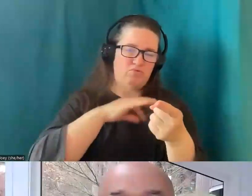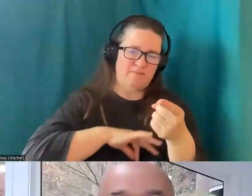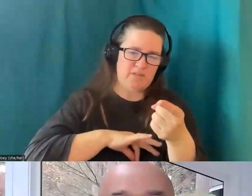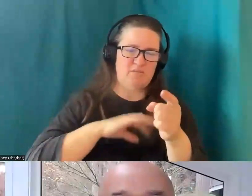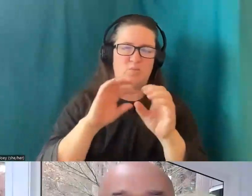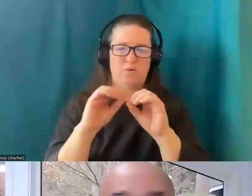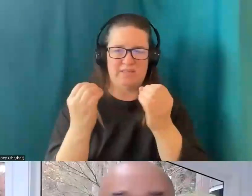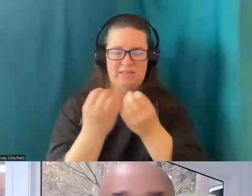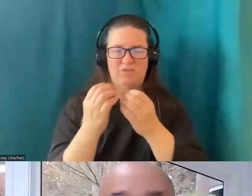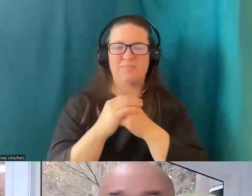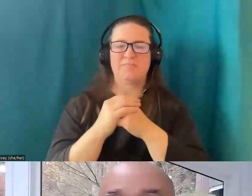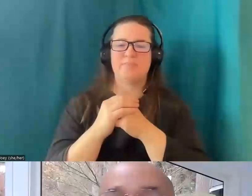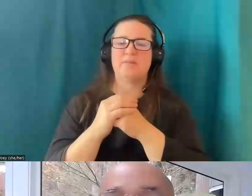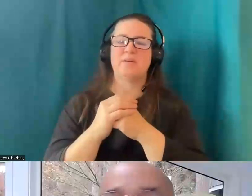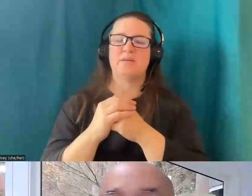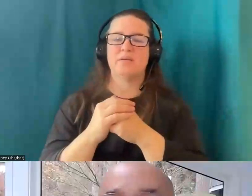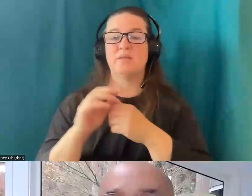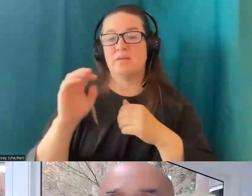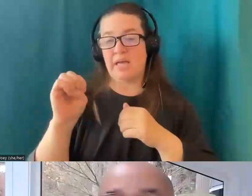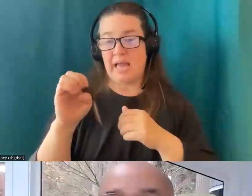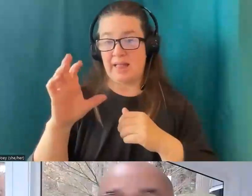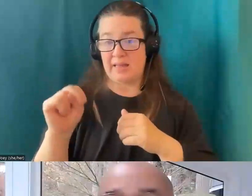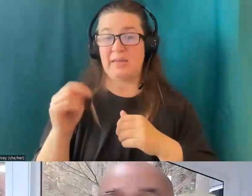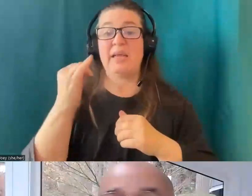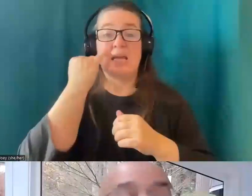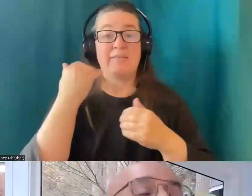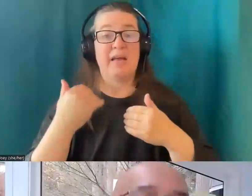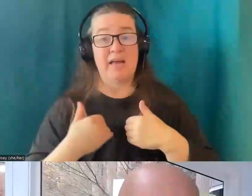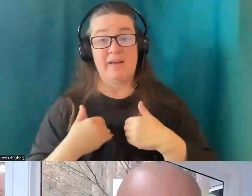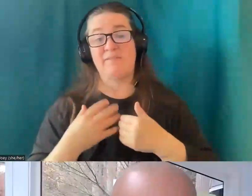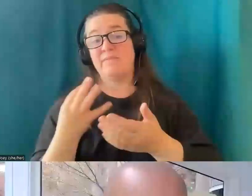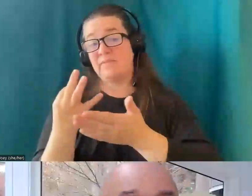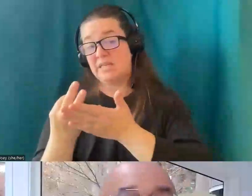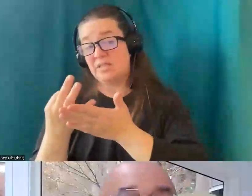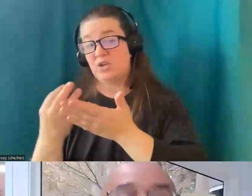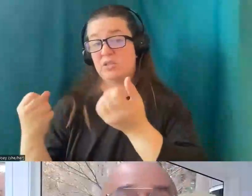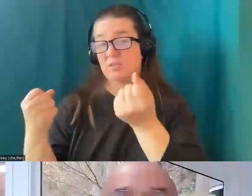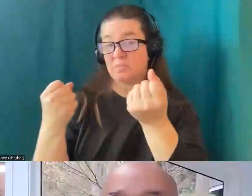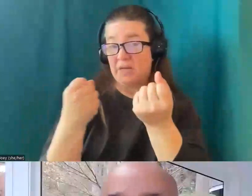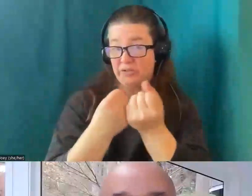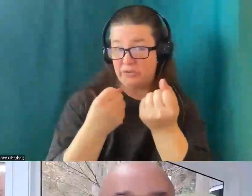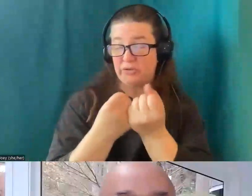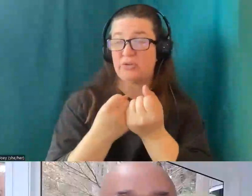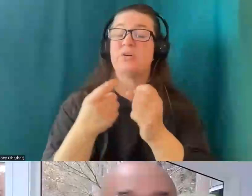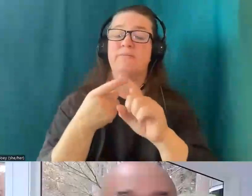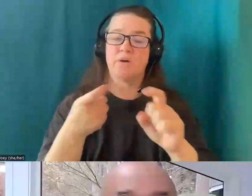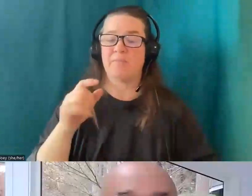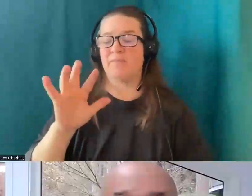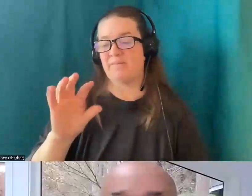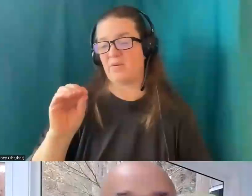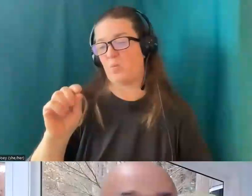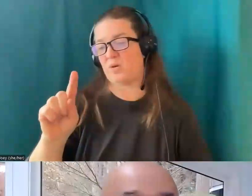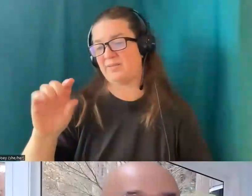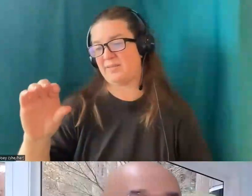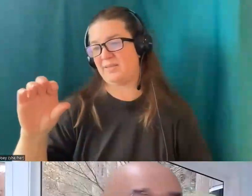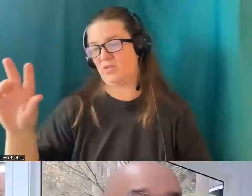Thanks. And I'll just add to that, Michael, we also, if you're fiscally sponsored by a 501c3, you are eligible. Great.